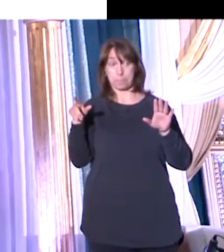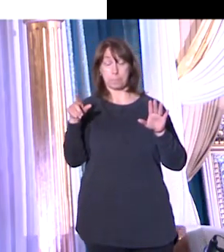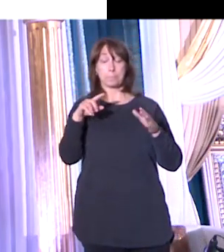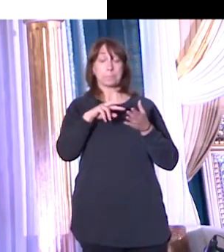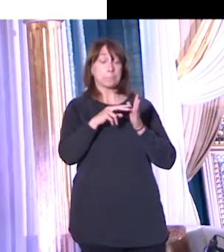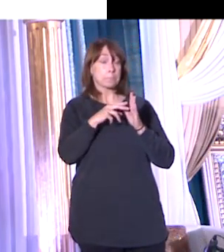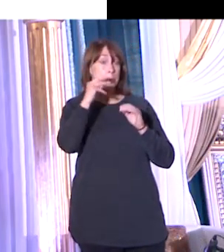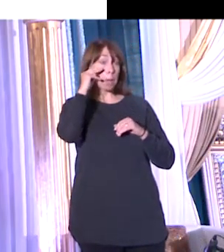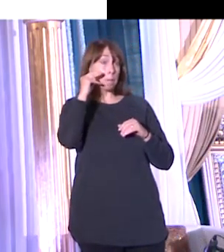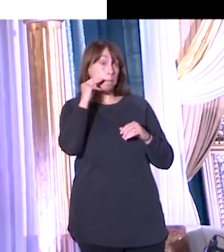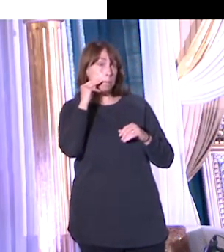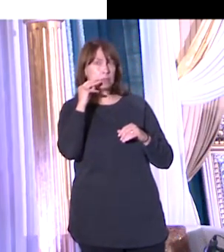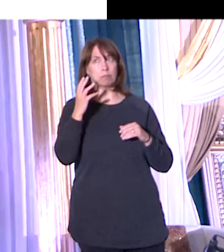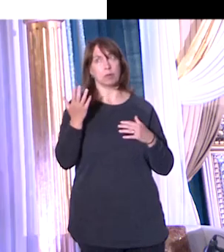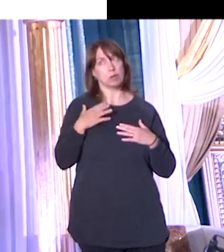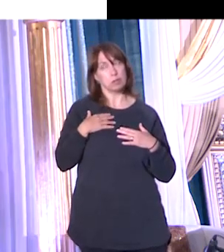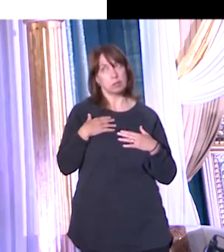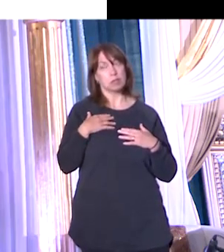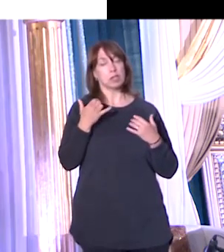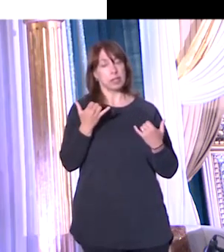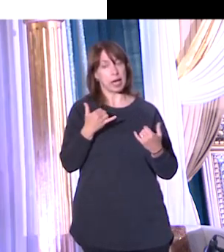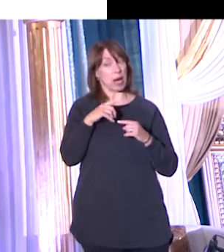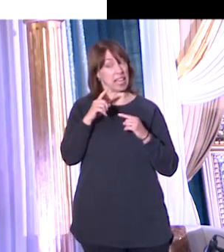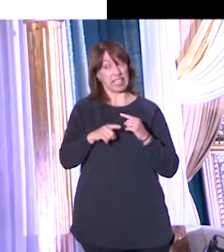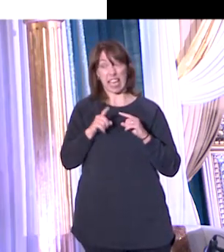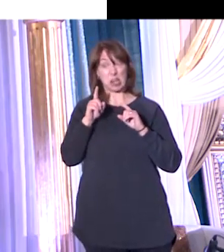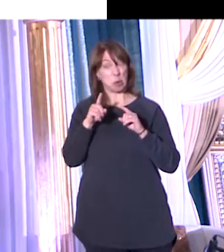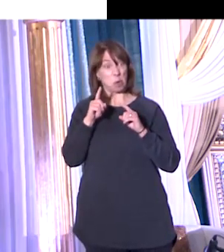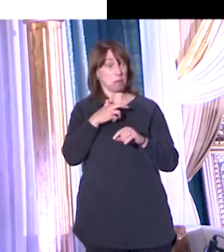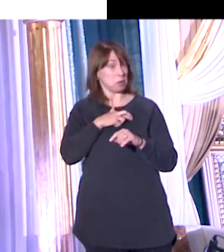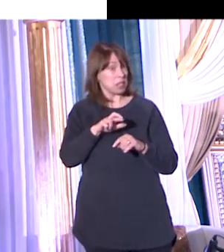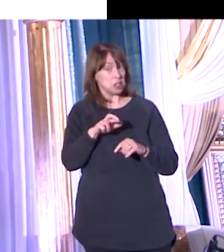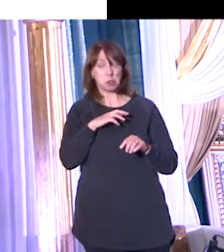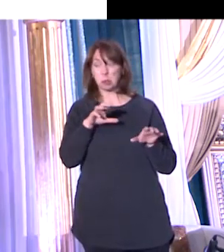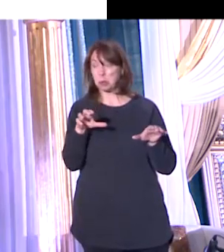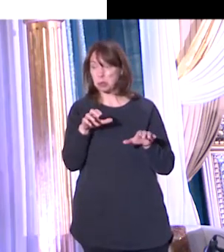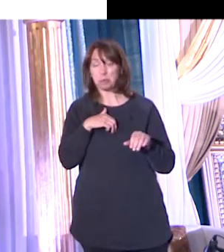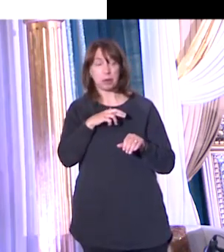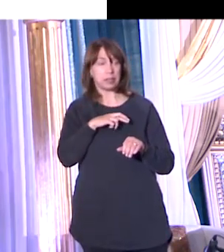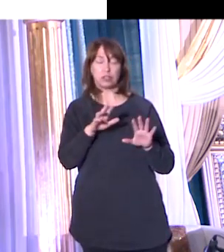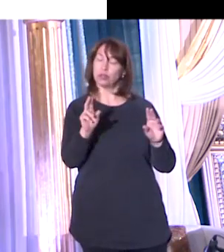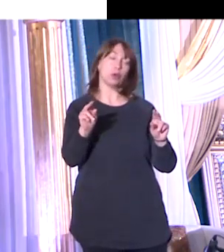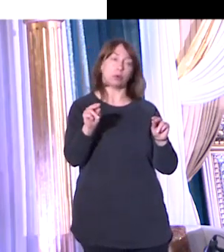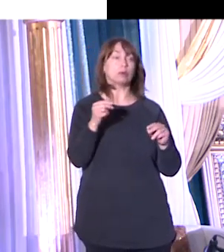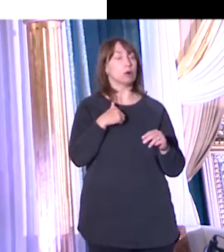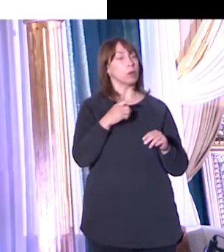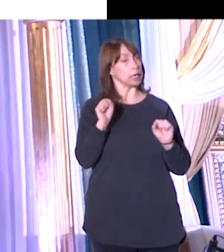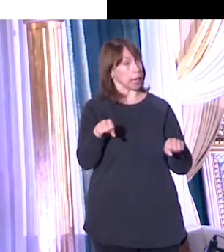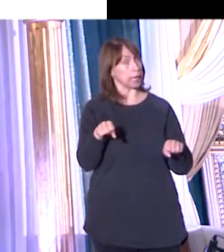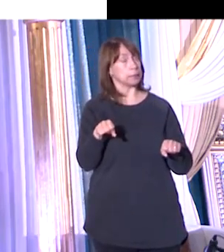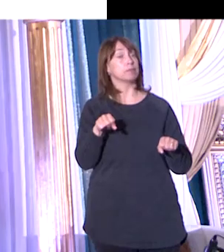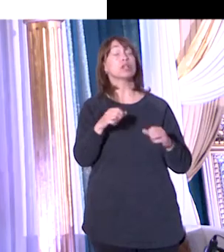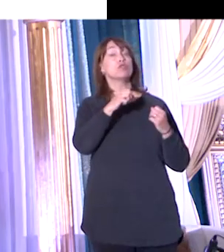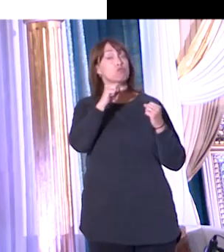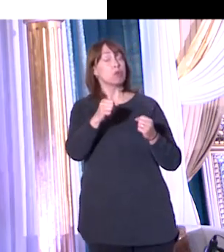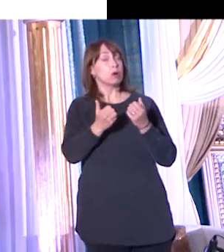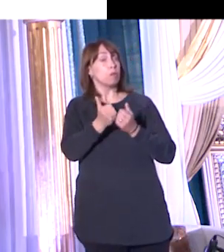should give up their religious identity or observances. Here's an example. A strong majority of Muslims believe